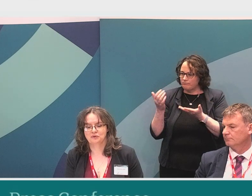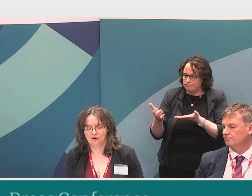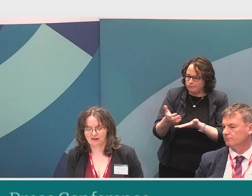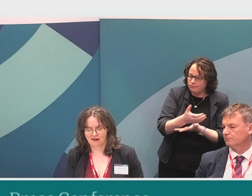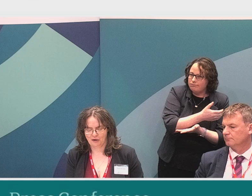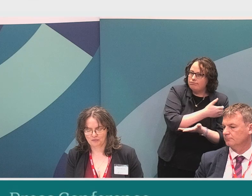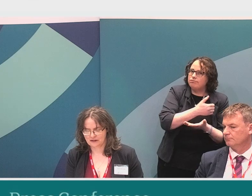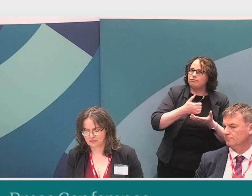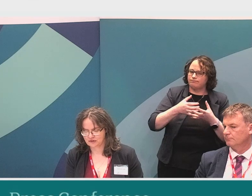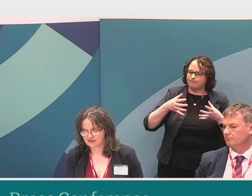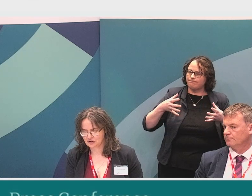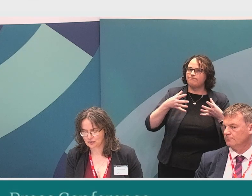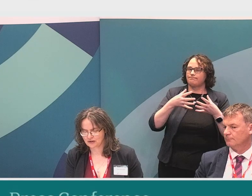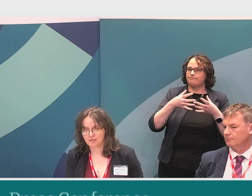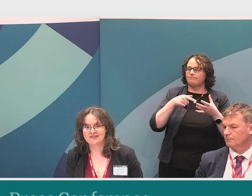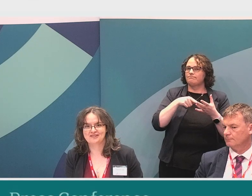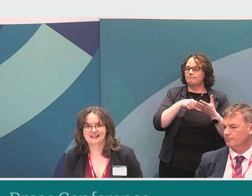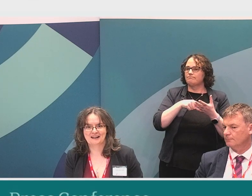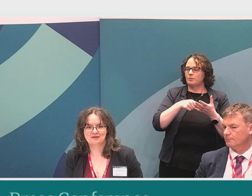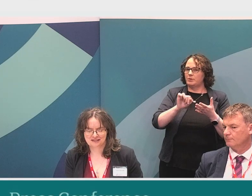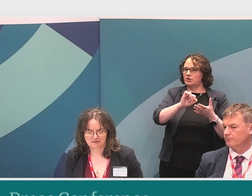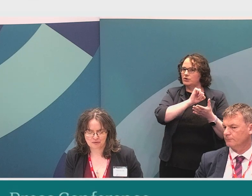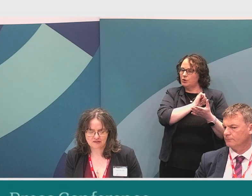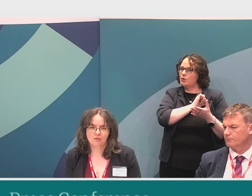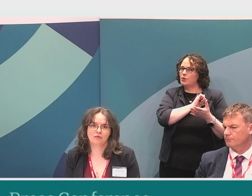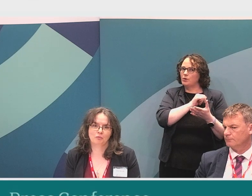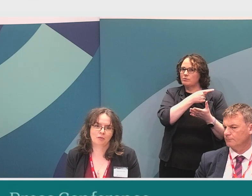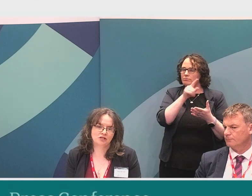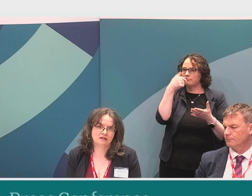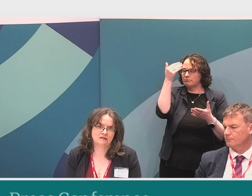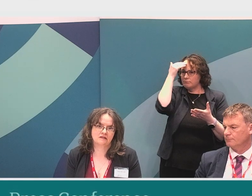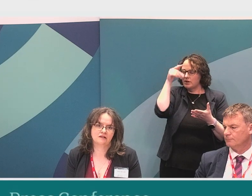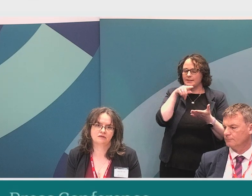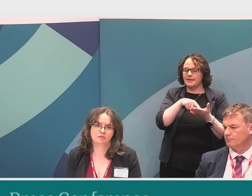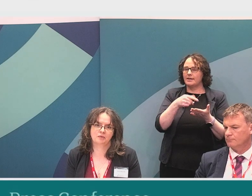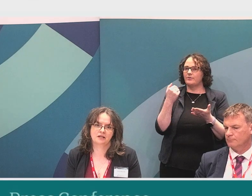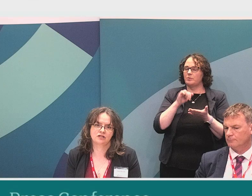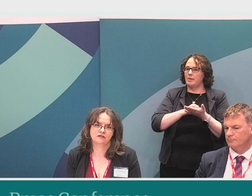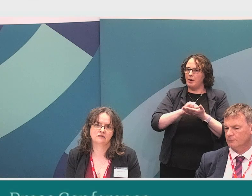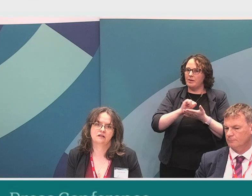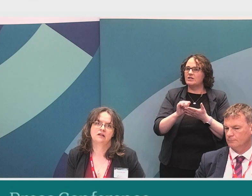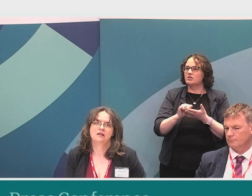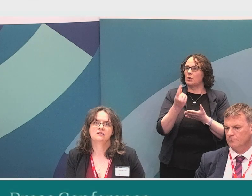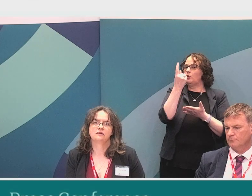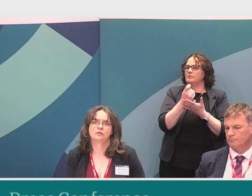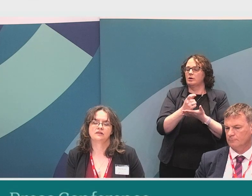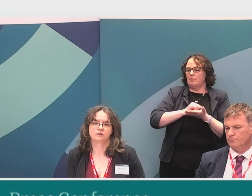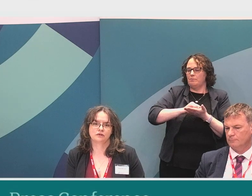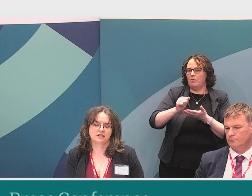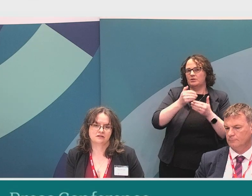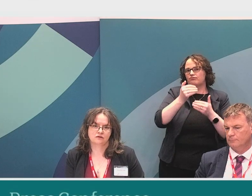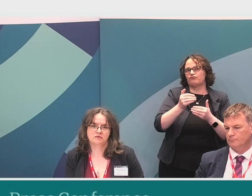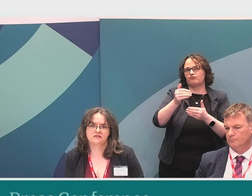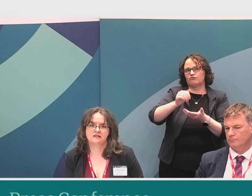to, ensure that messages get out to everyone, so we're publishing this as a series of publications. So it's going to